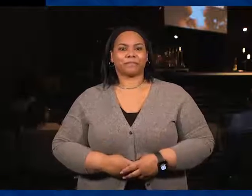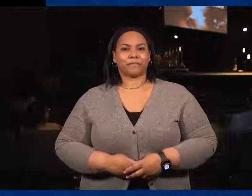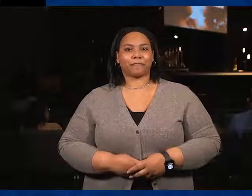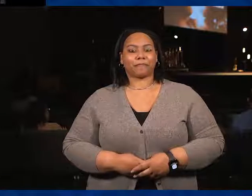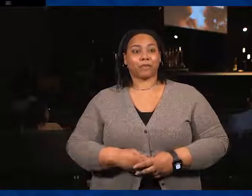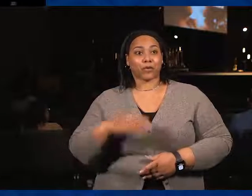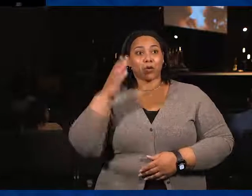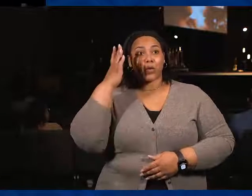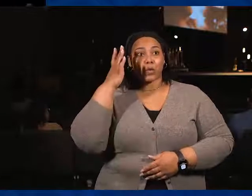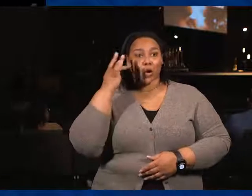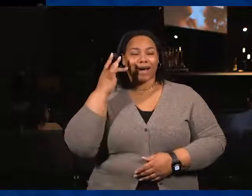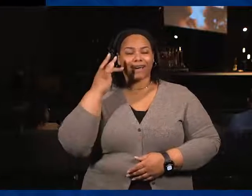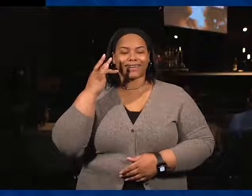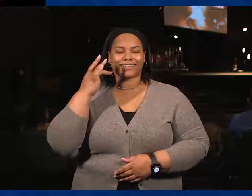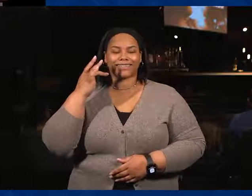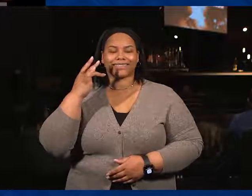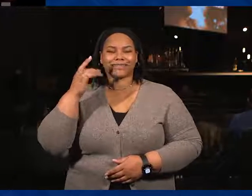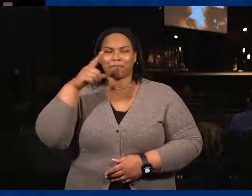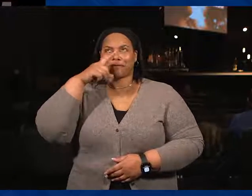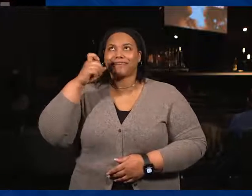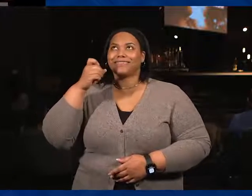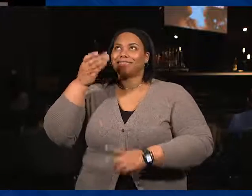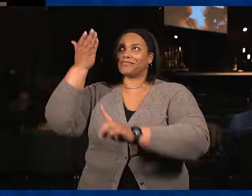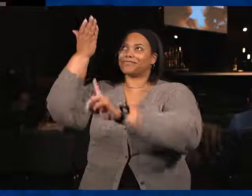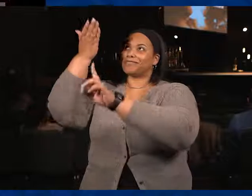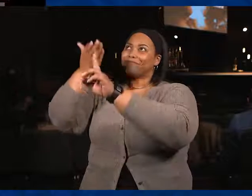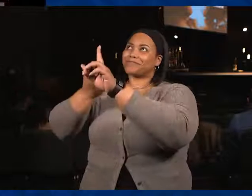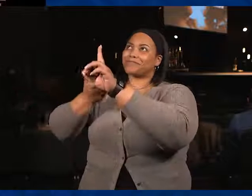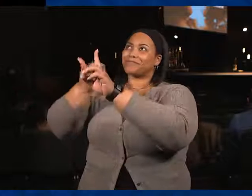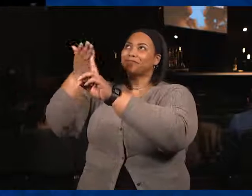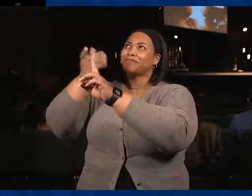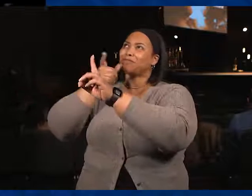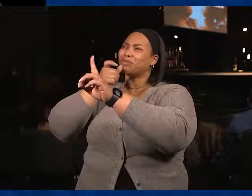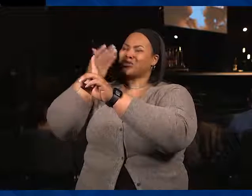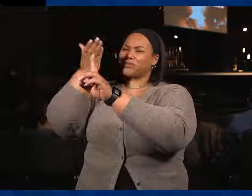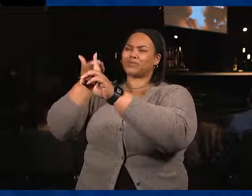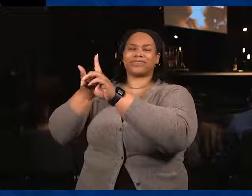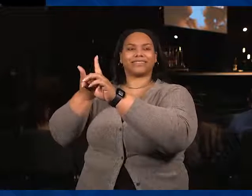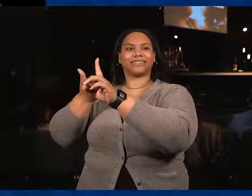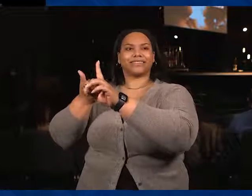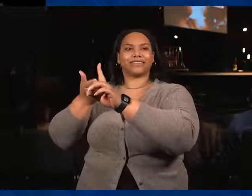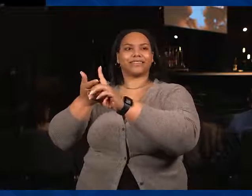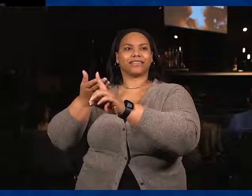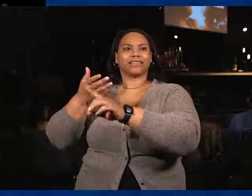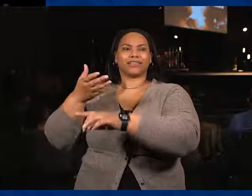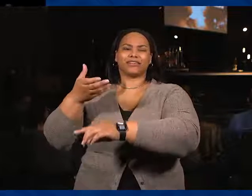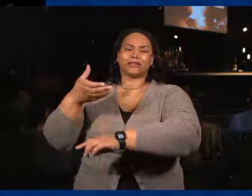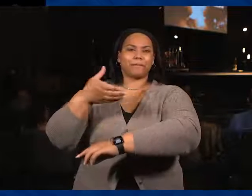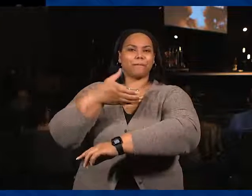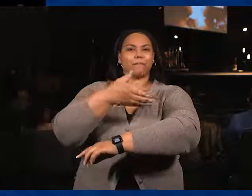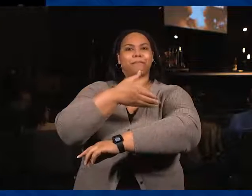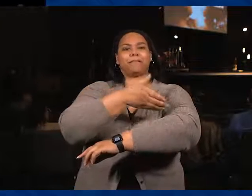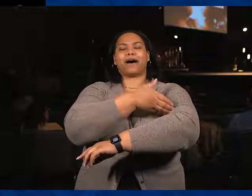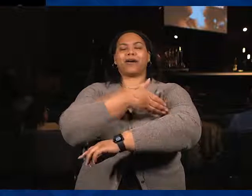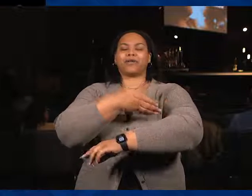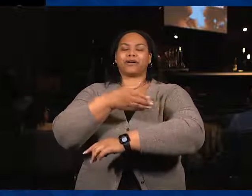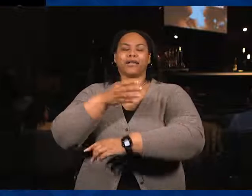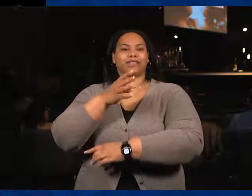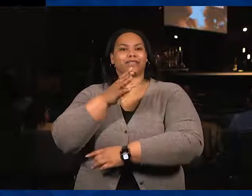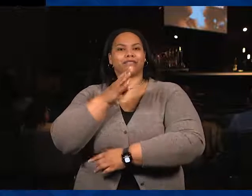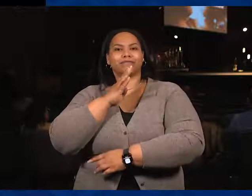Because of who God is, there's power in the word